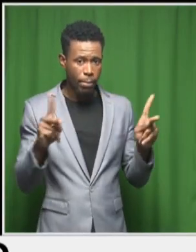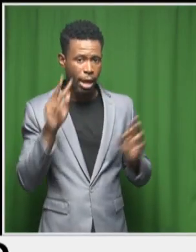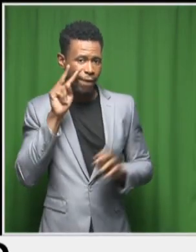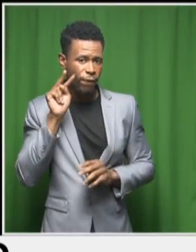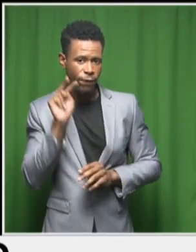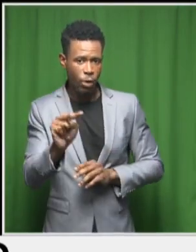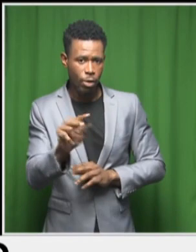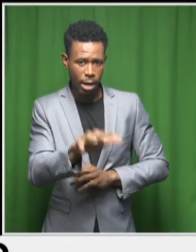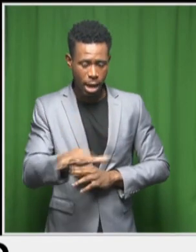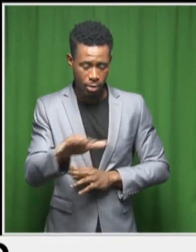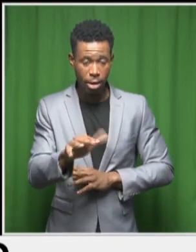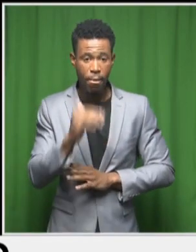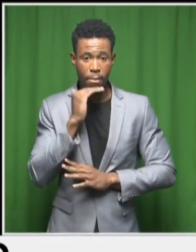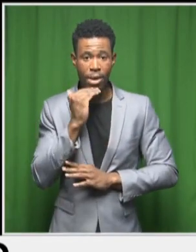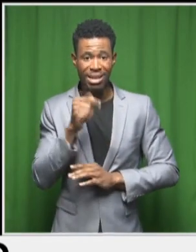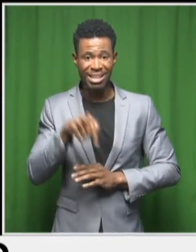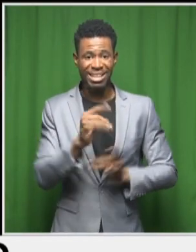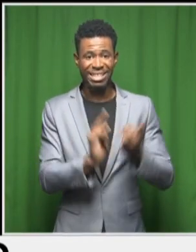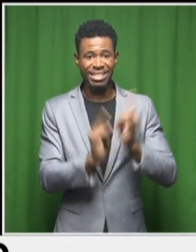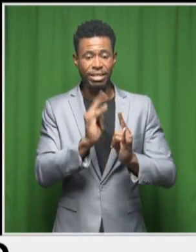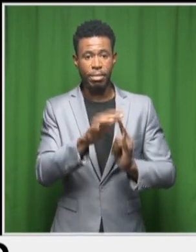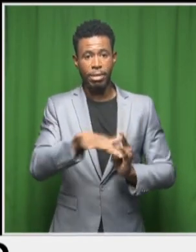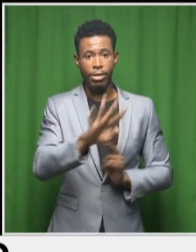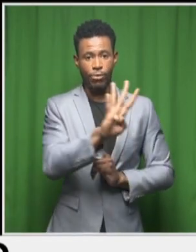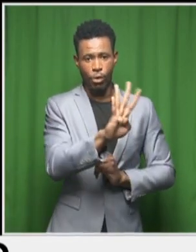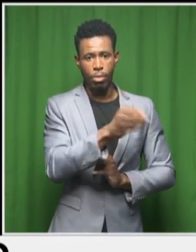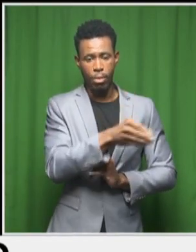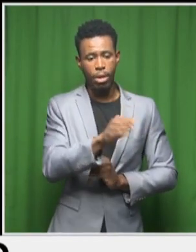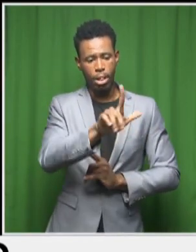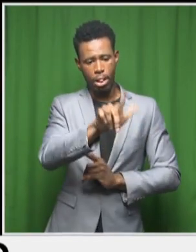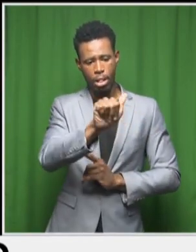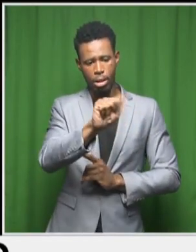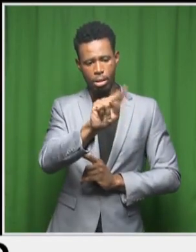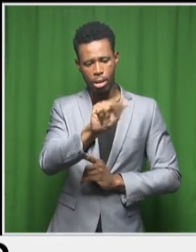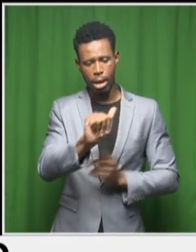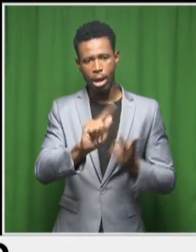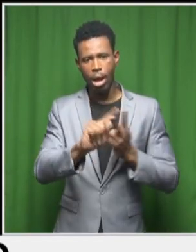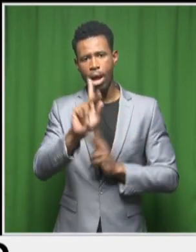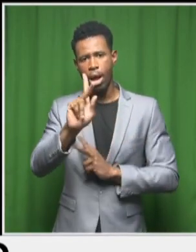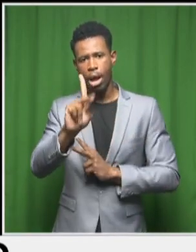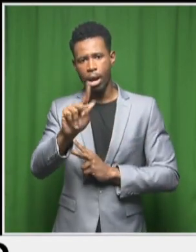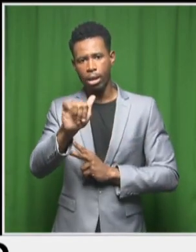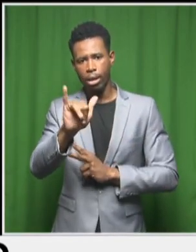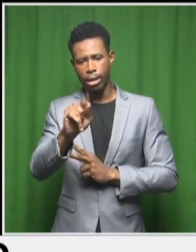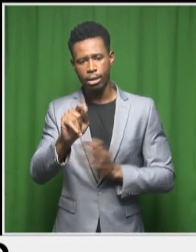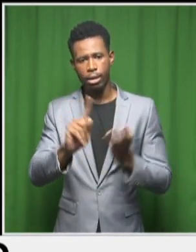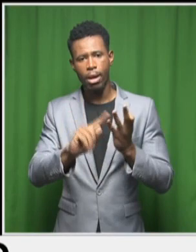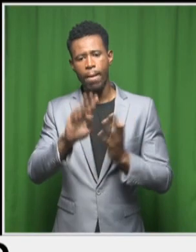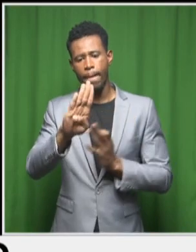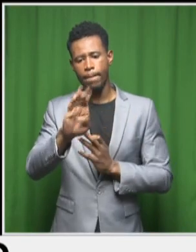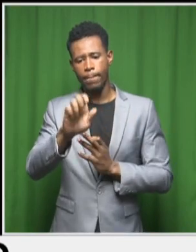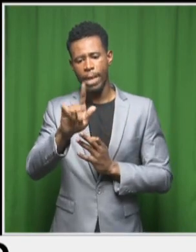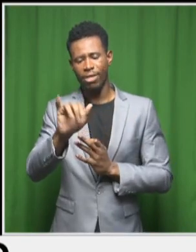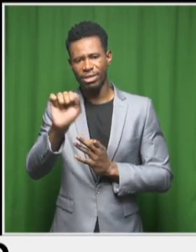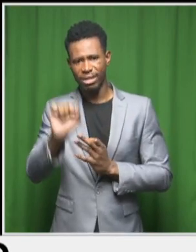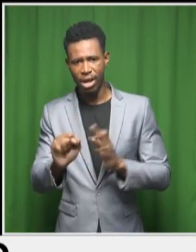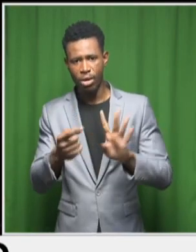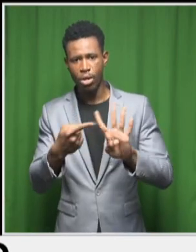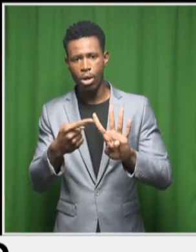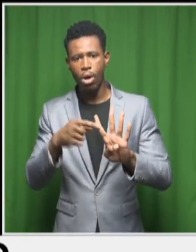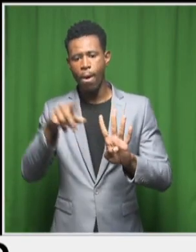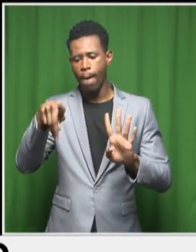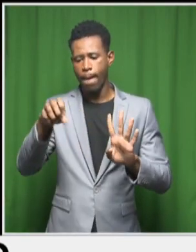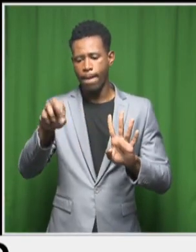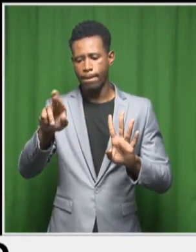major spots within the city, which is Langa, Khayelitsha, Portlands and Bellville South. So it's all for the public, all